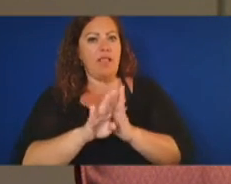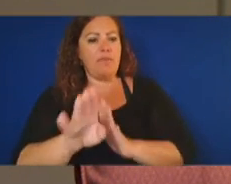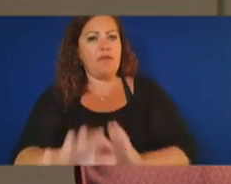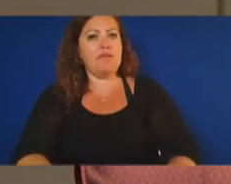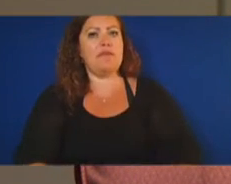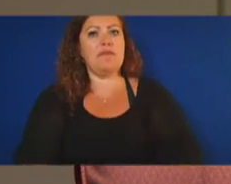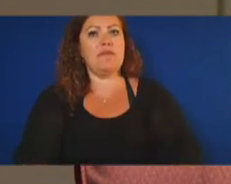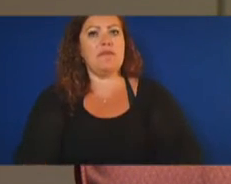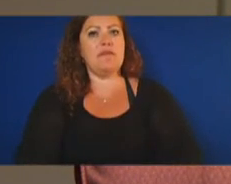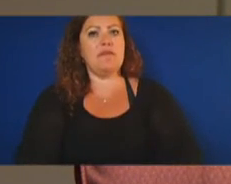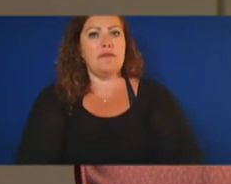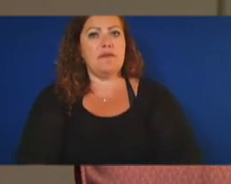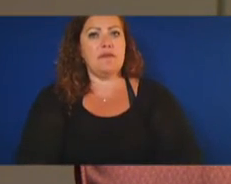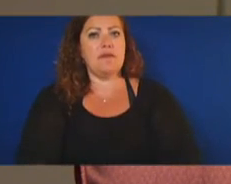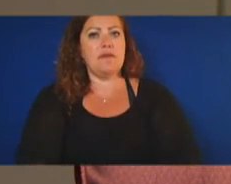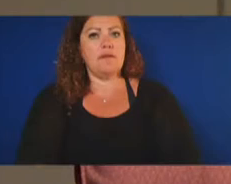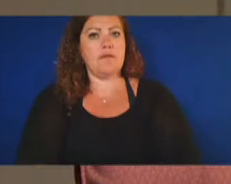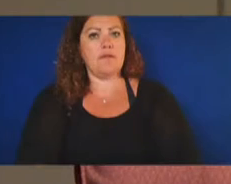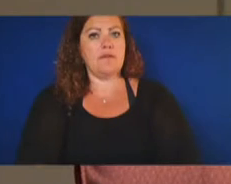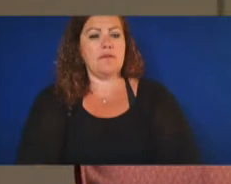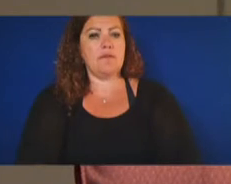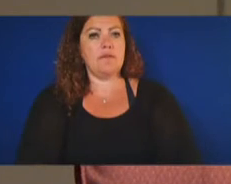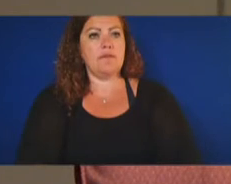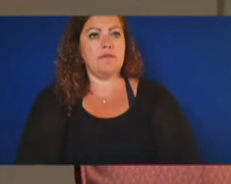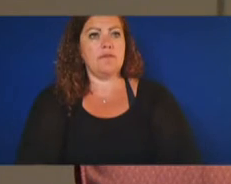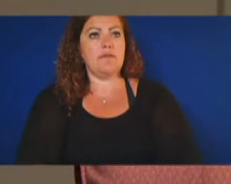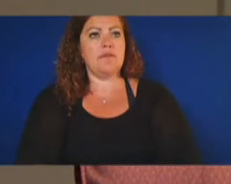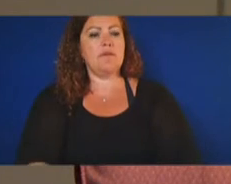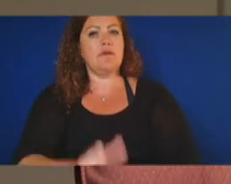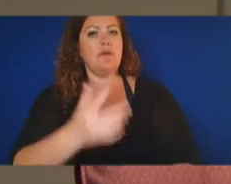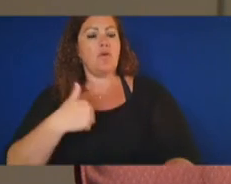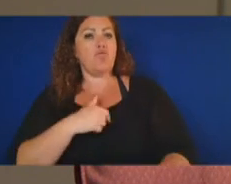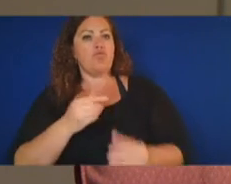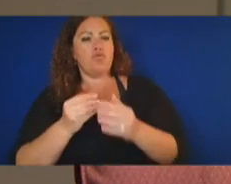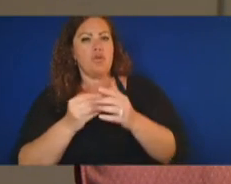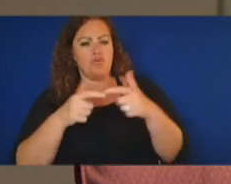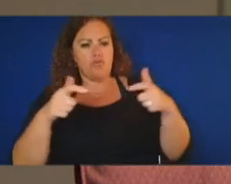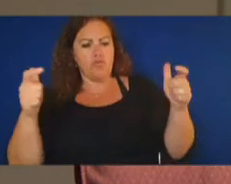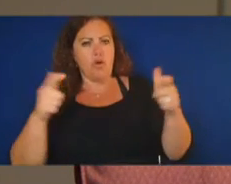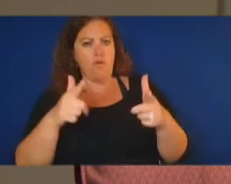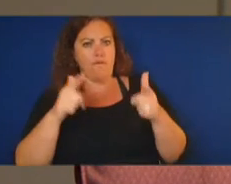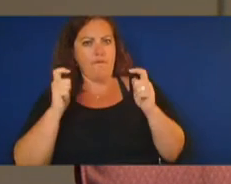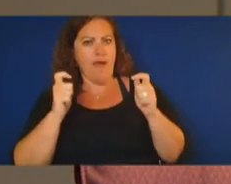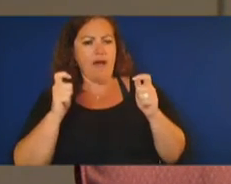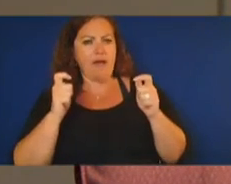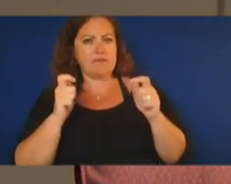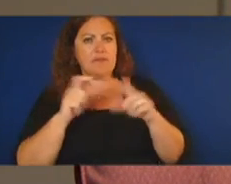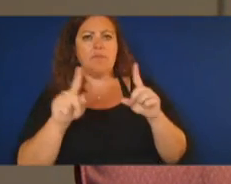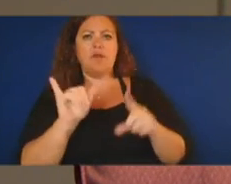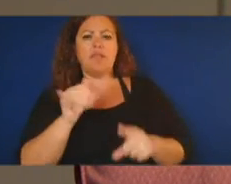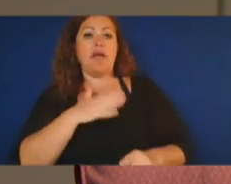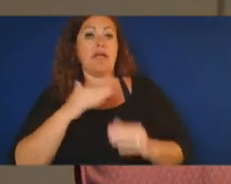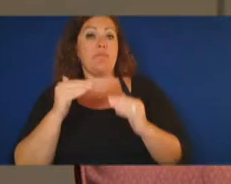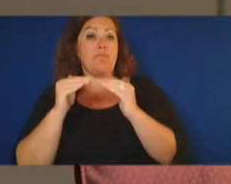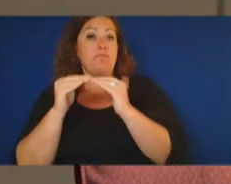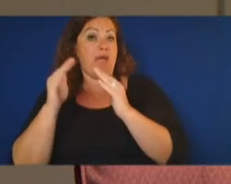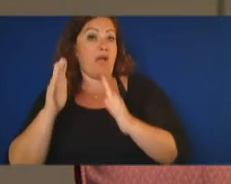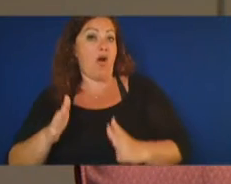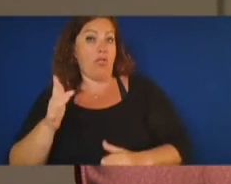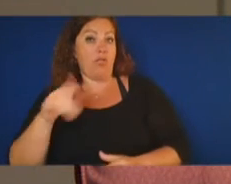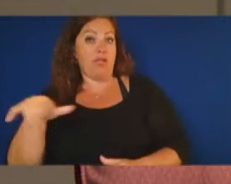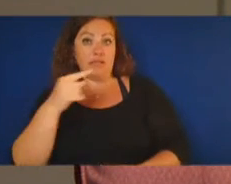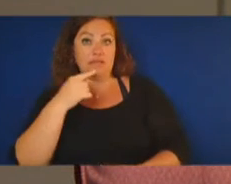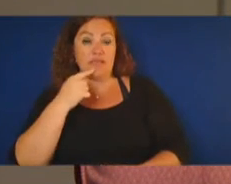as as we are growing as at such a fast pace uh but like my colleague said we really appreciate